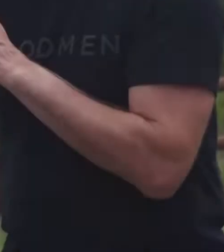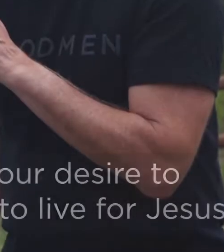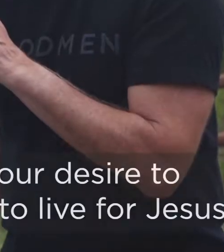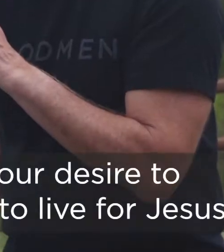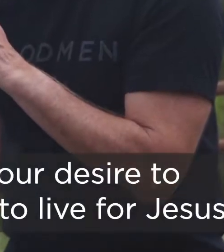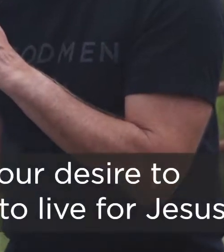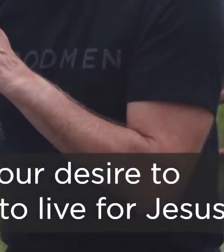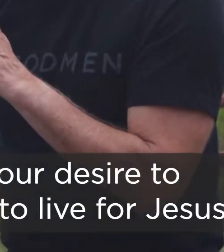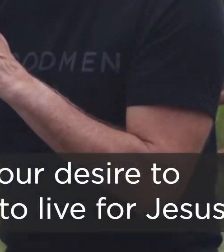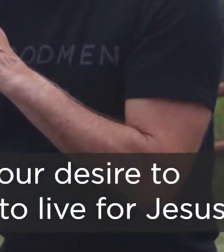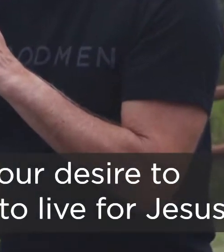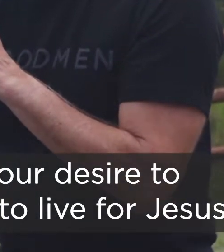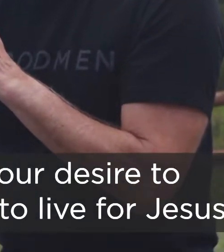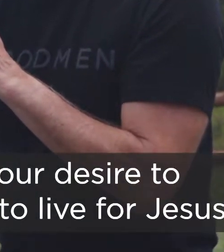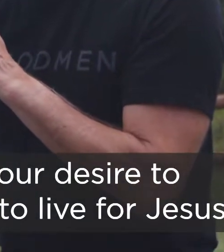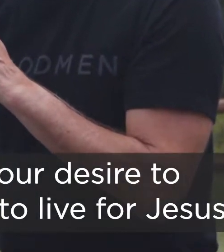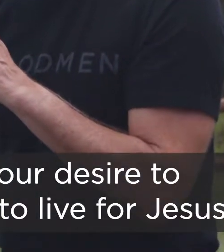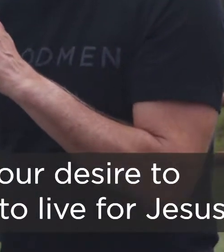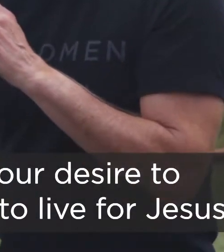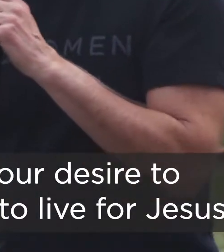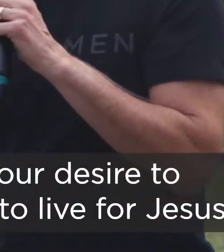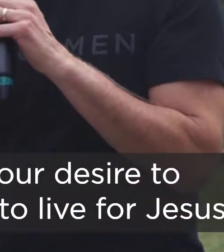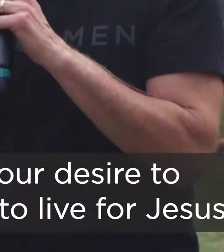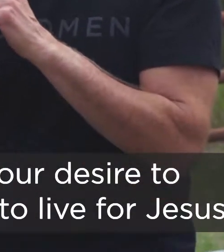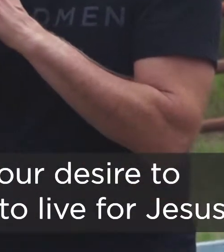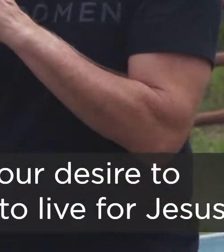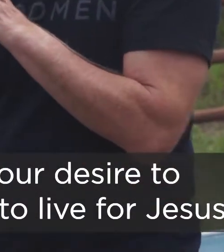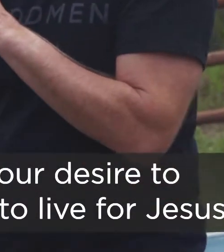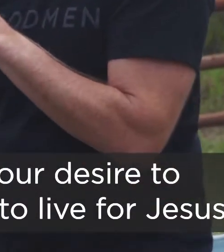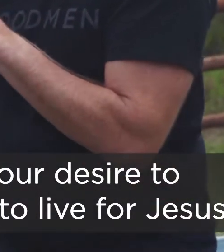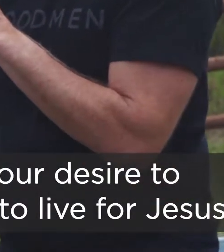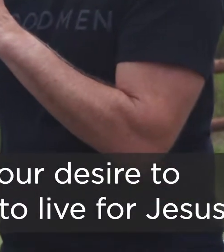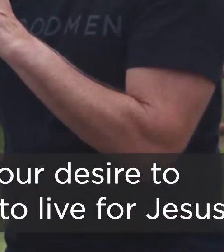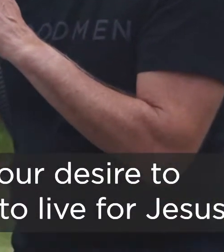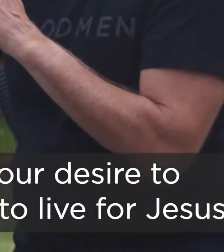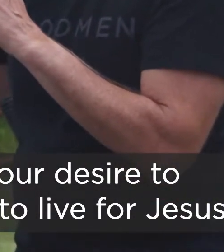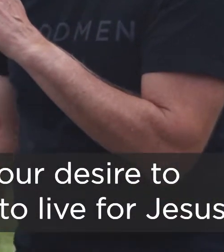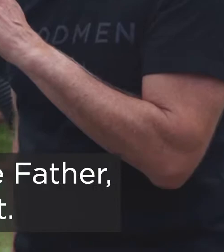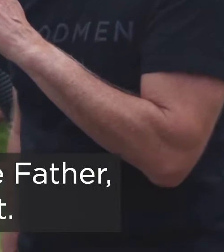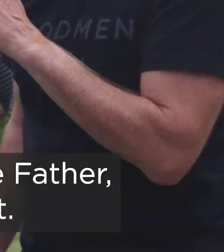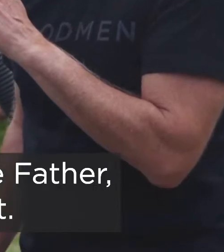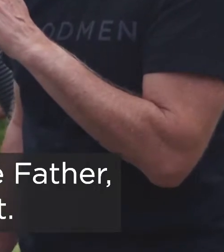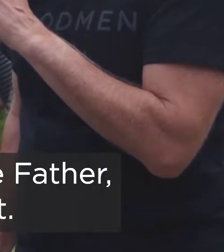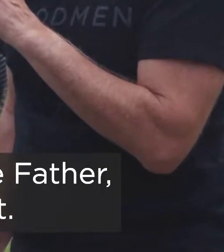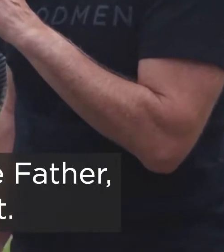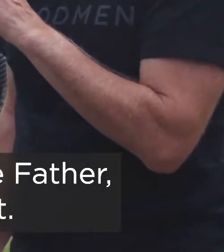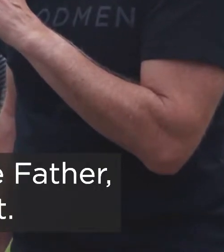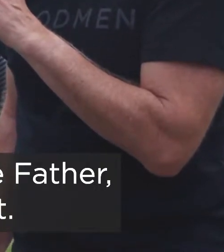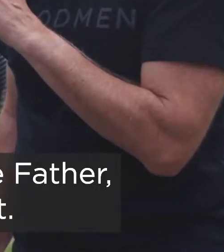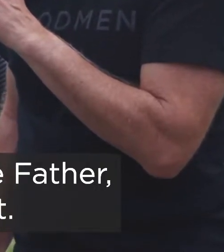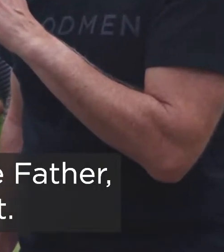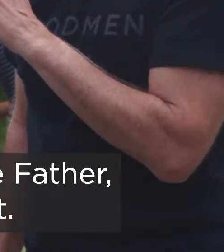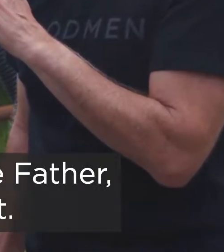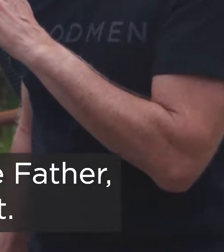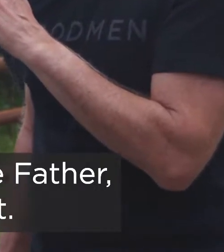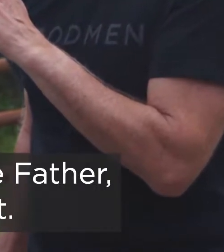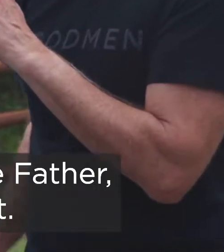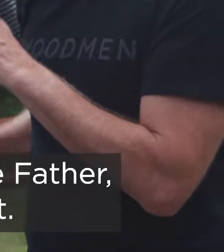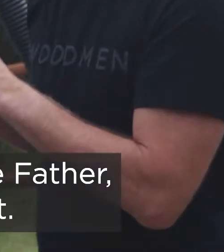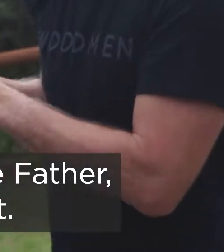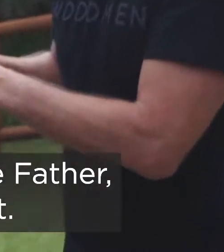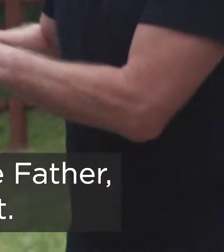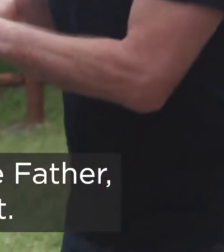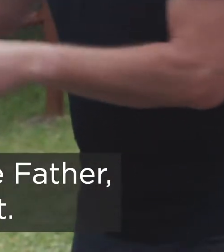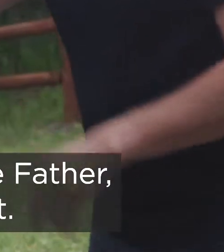And based on your public profession and your desire to want to let the world know that you want to live for Jesus, we baptize you in the name of the Father, and the Son, and